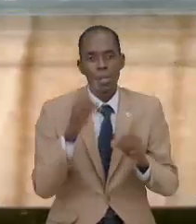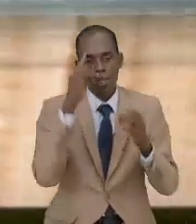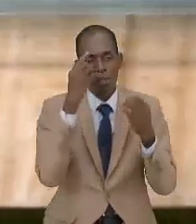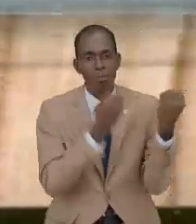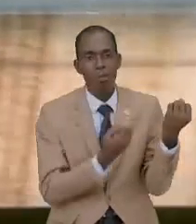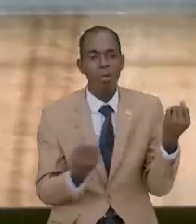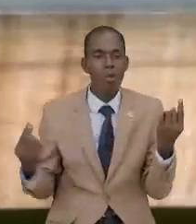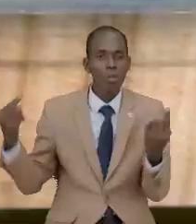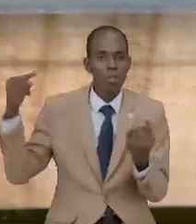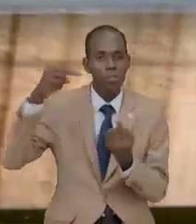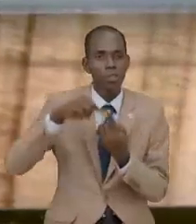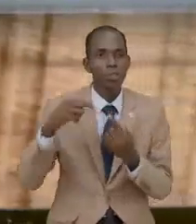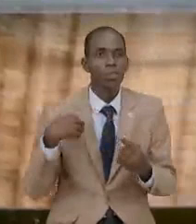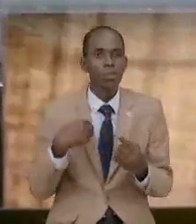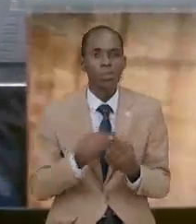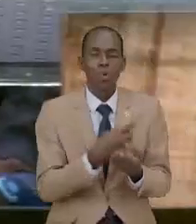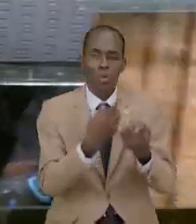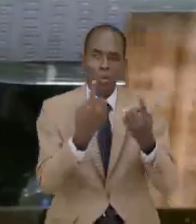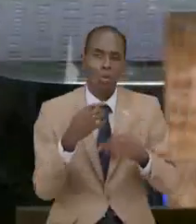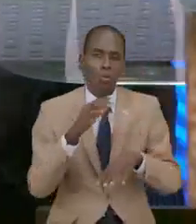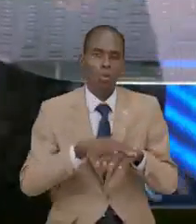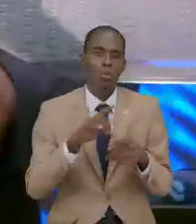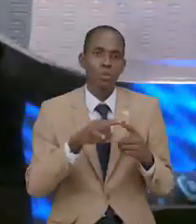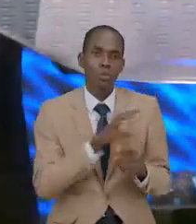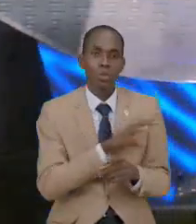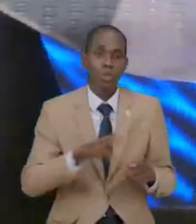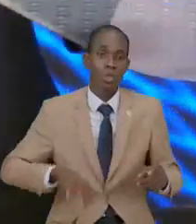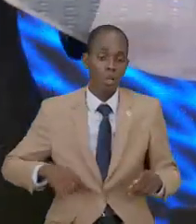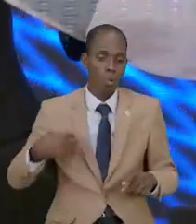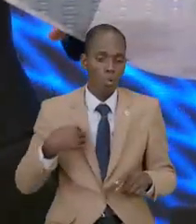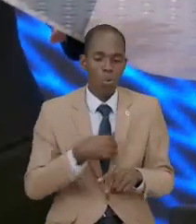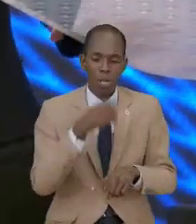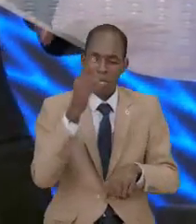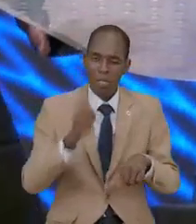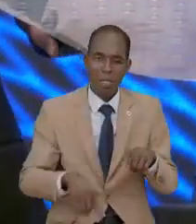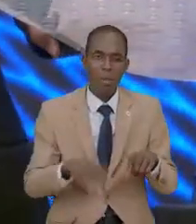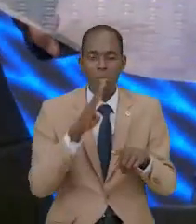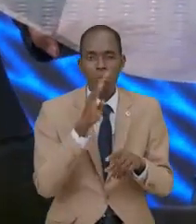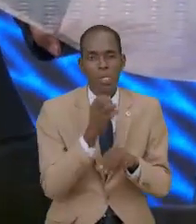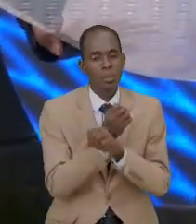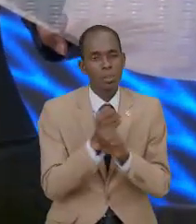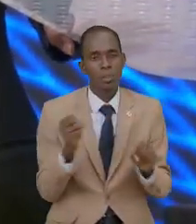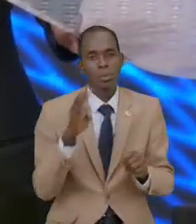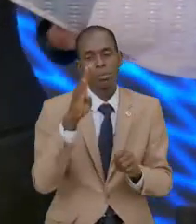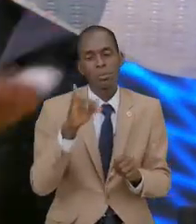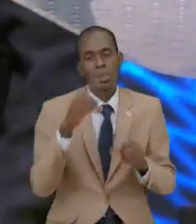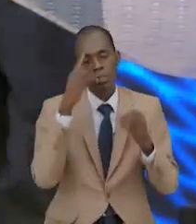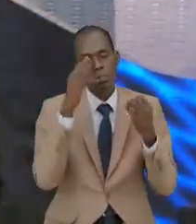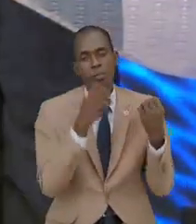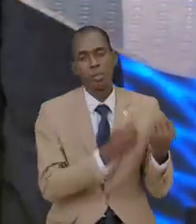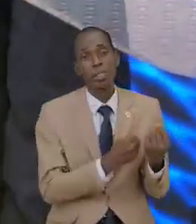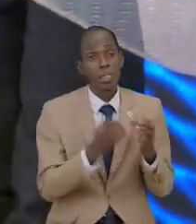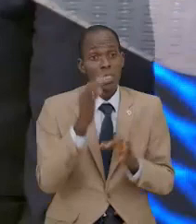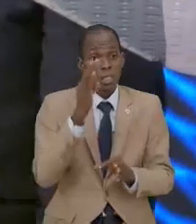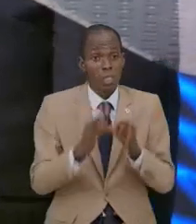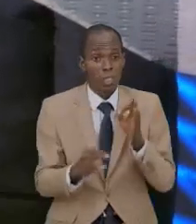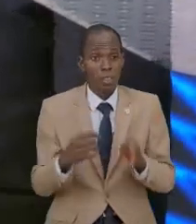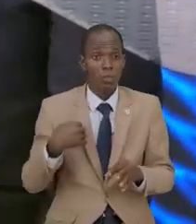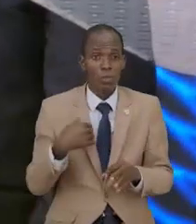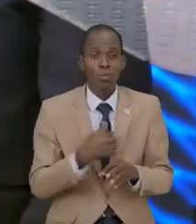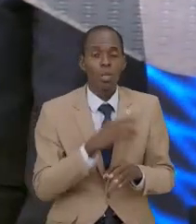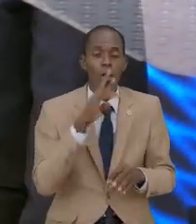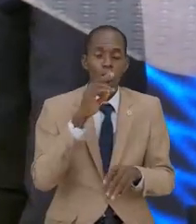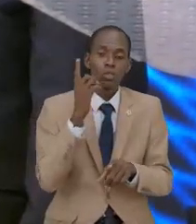we come to Christ, we cannot be justified by faith. If we are just with